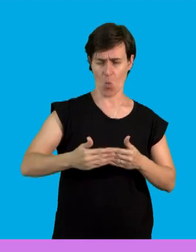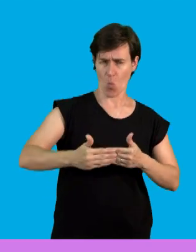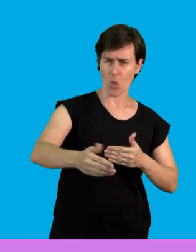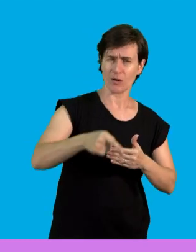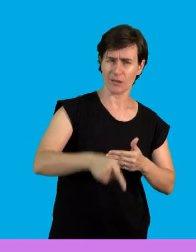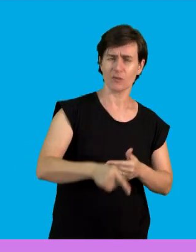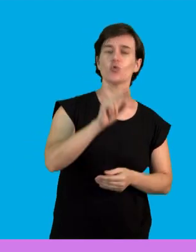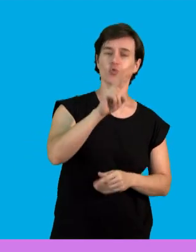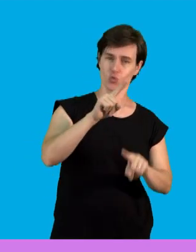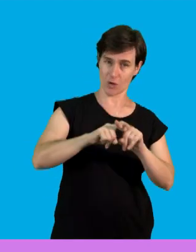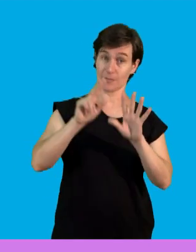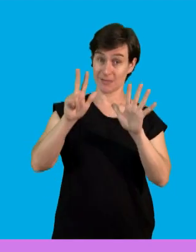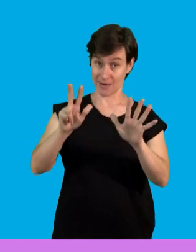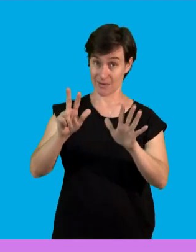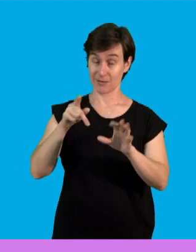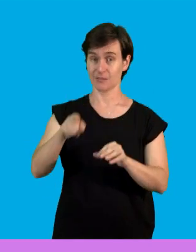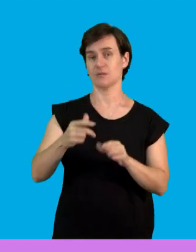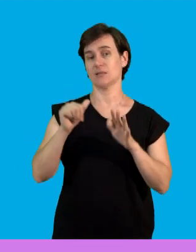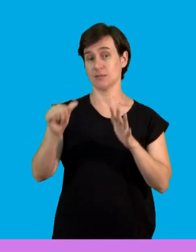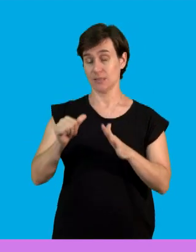16 in the width.